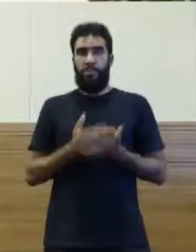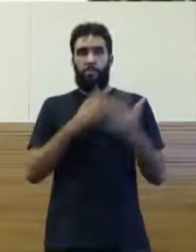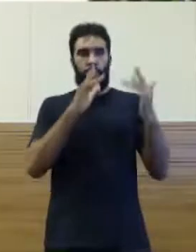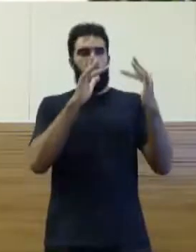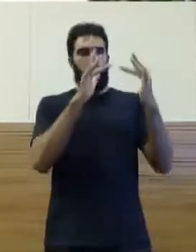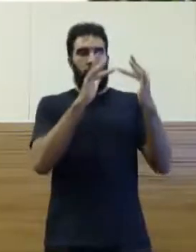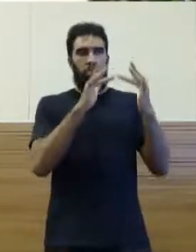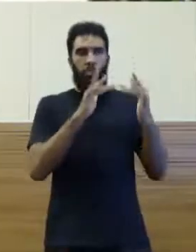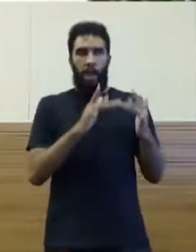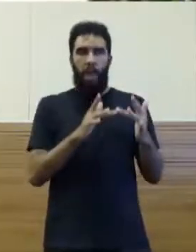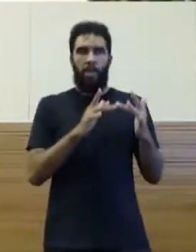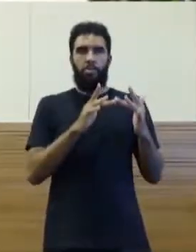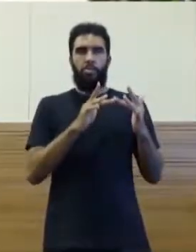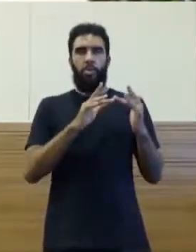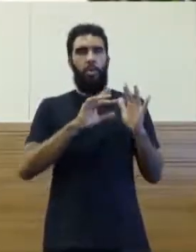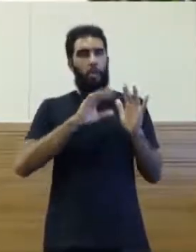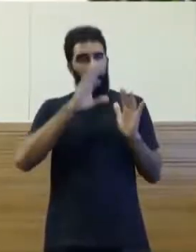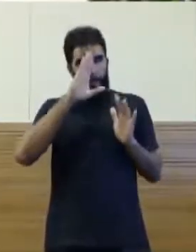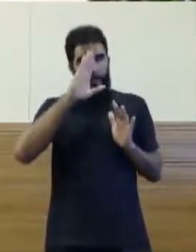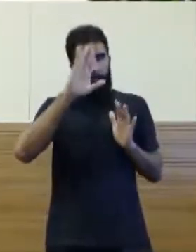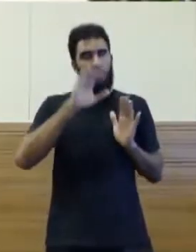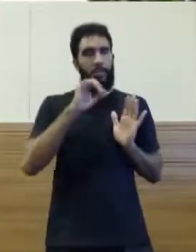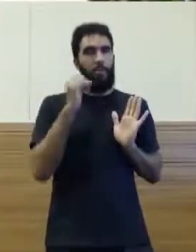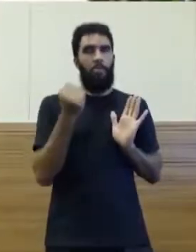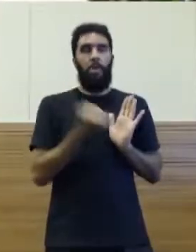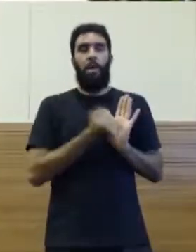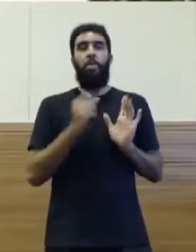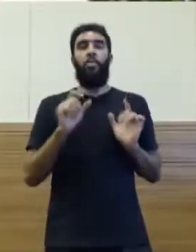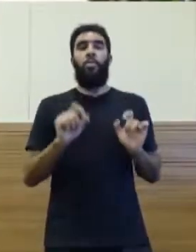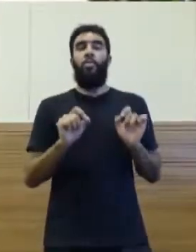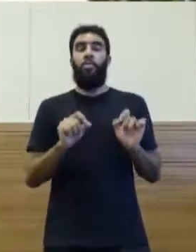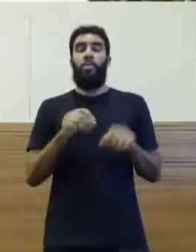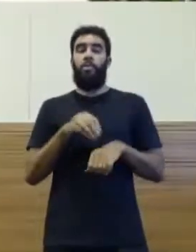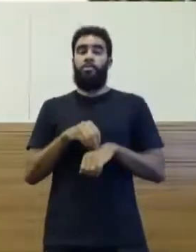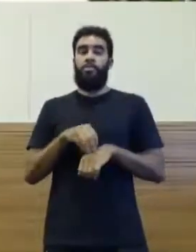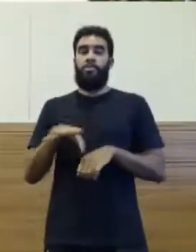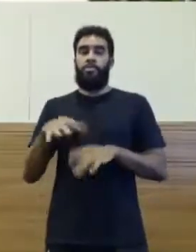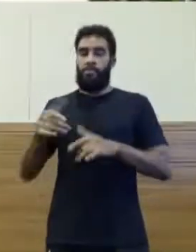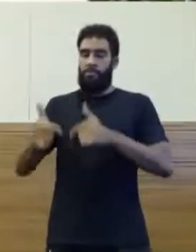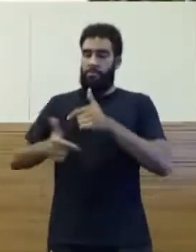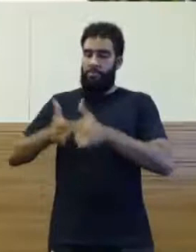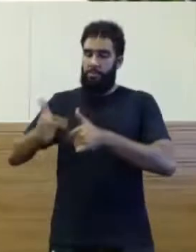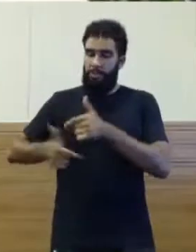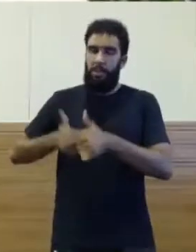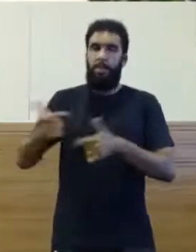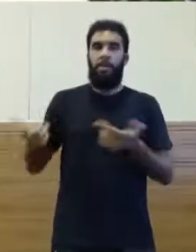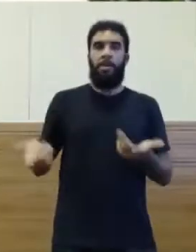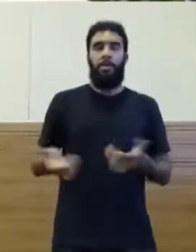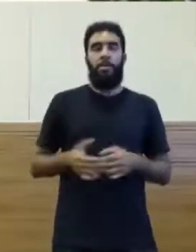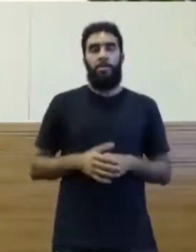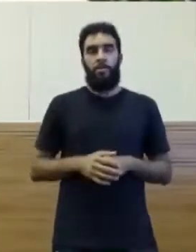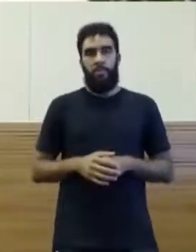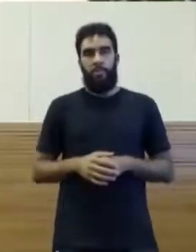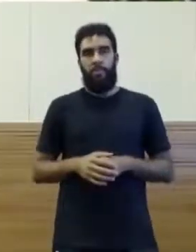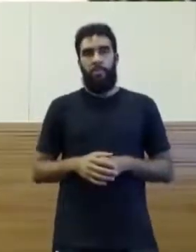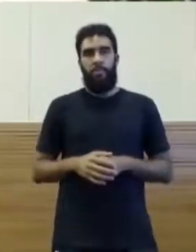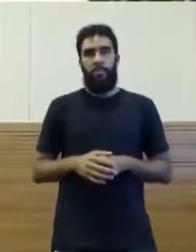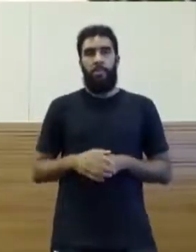complex. I think that with this network, this could be a point of contribution, of